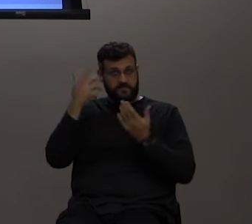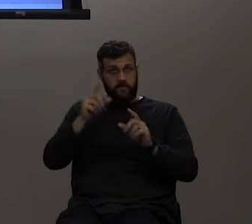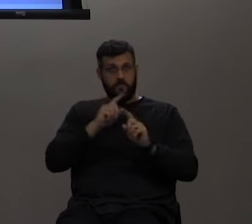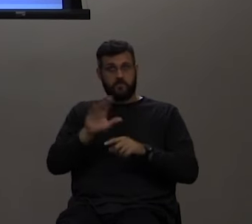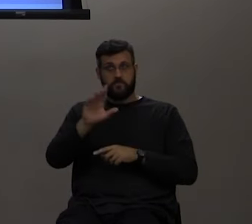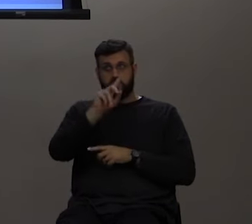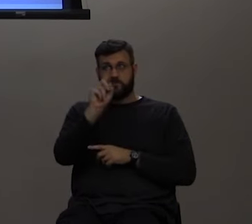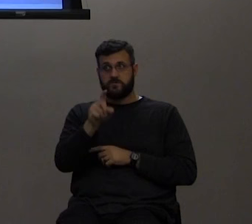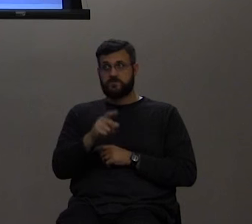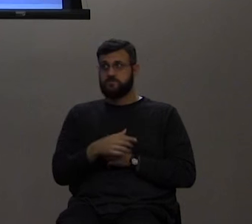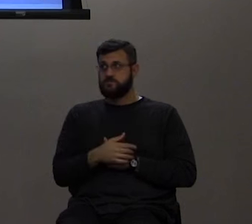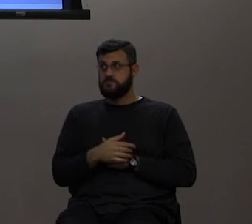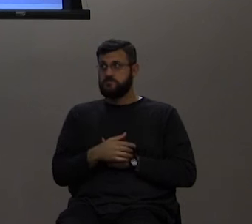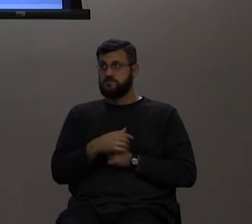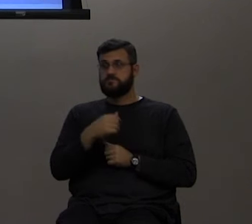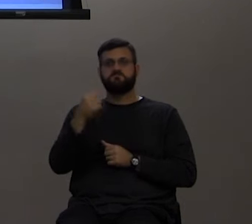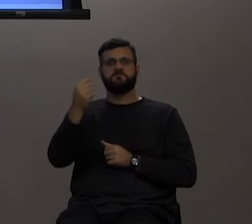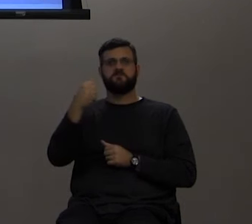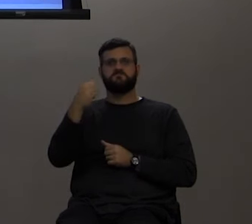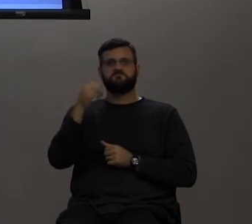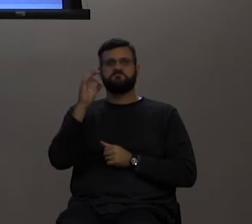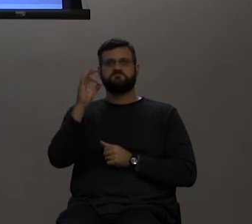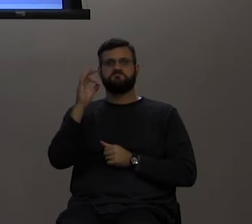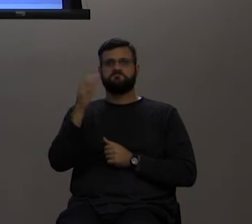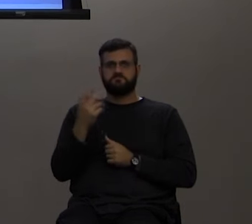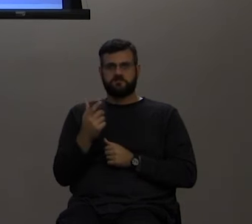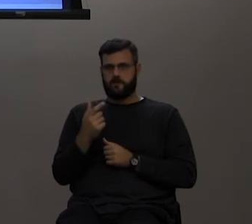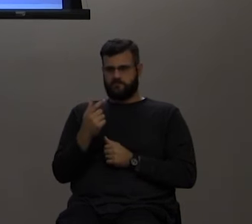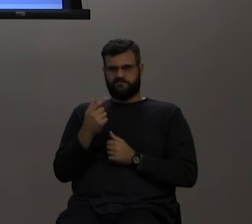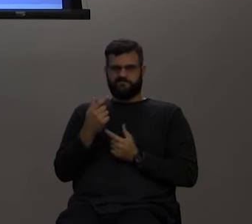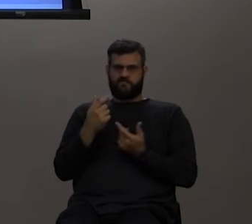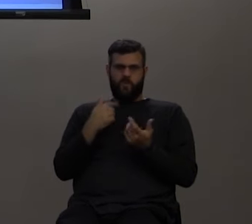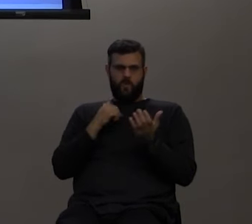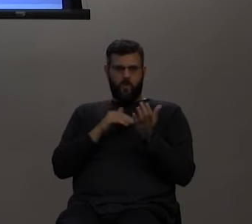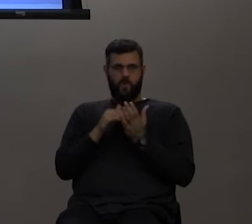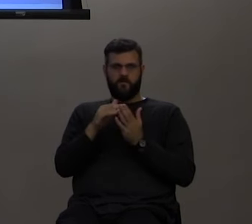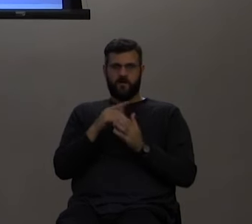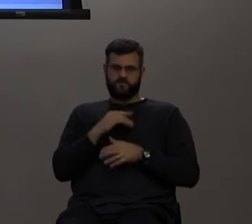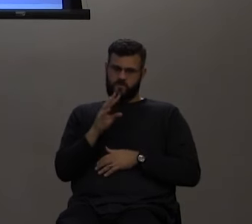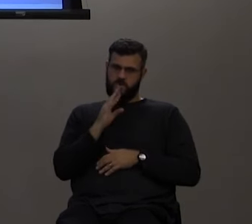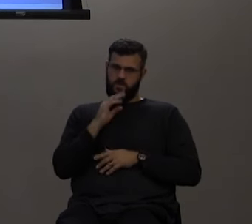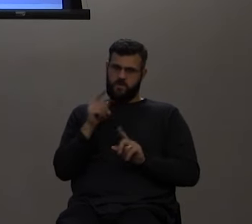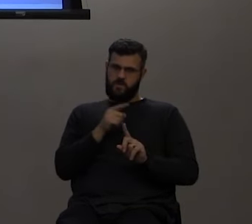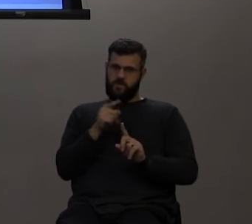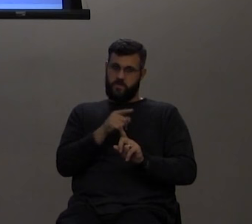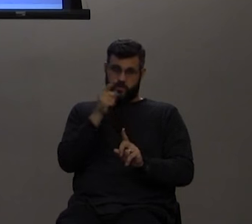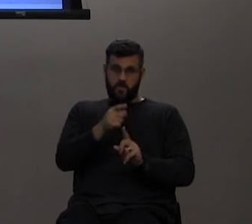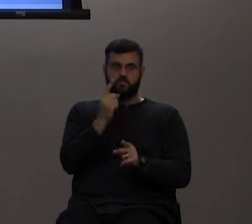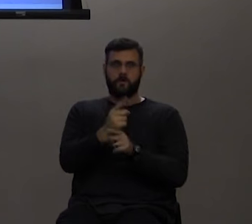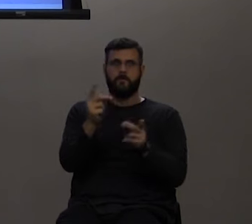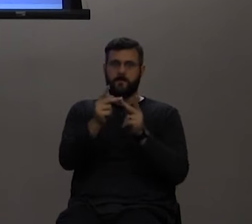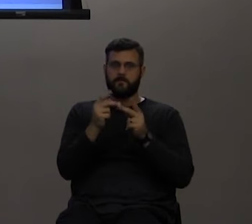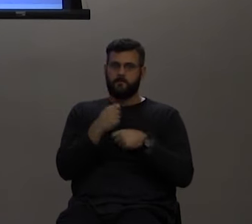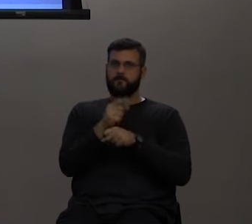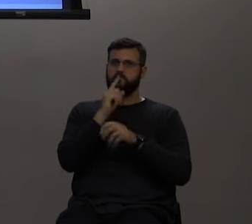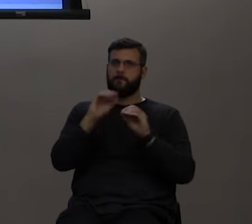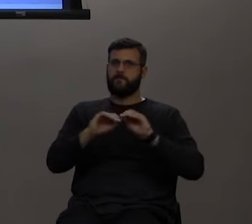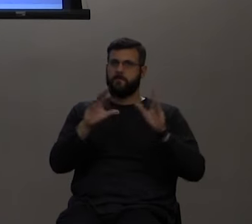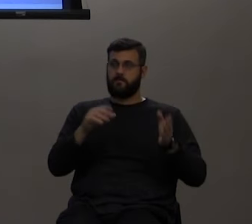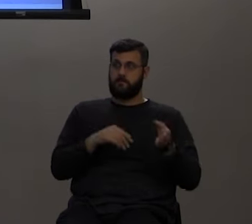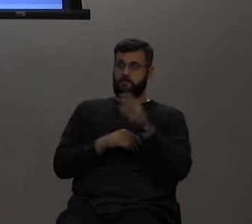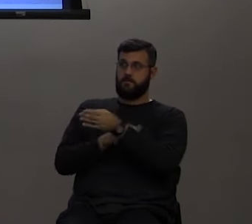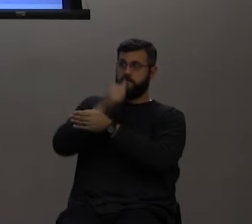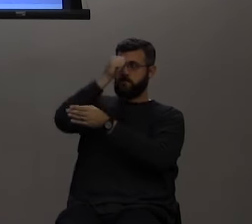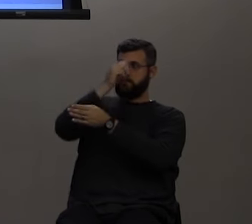question? Yeah. Okay, I often talk and I don't realize if I ended where I meant to, so I always want to make sure that I'm clear. I'm concerned